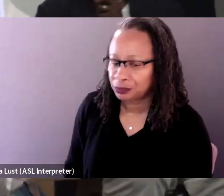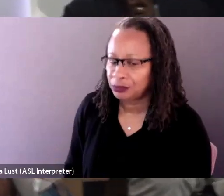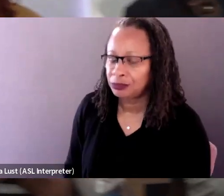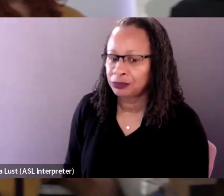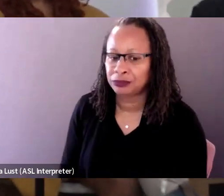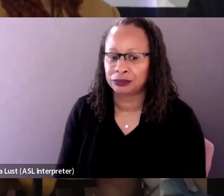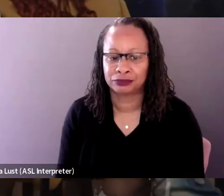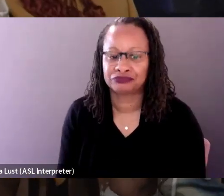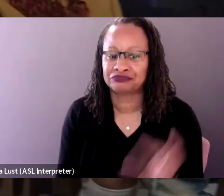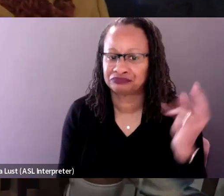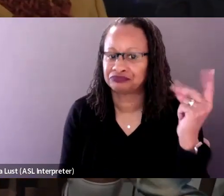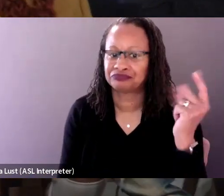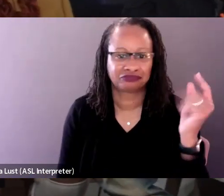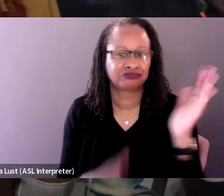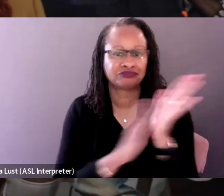lovely.